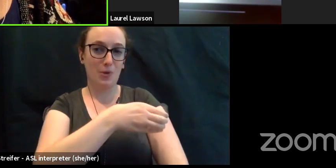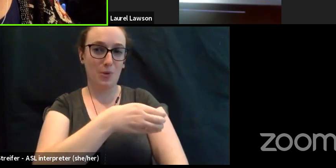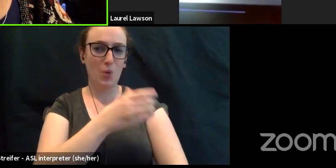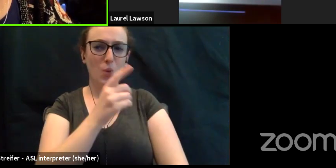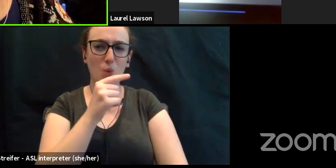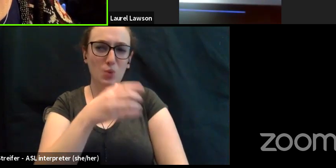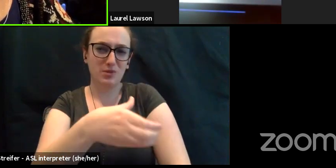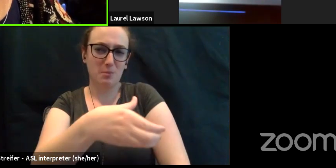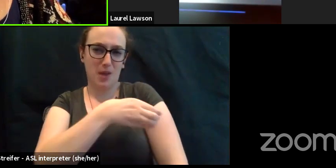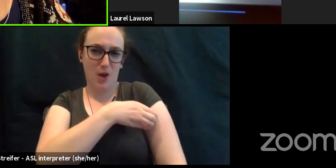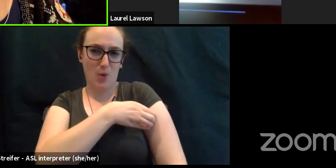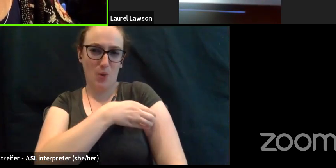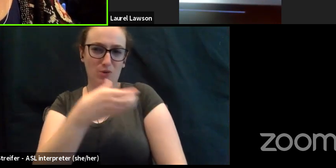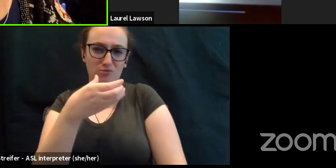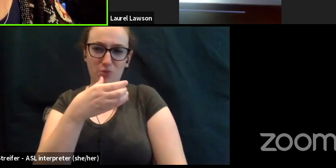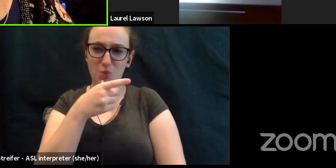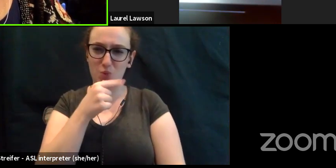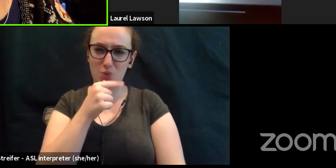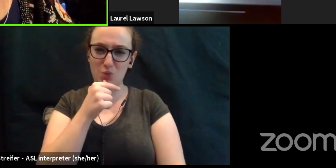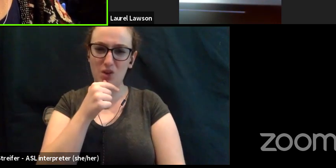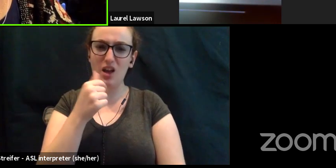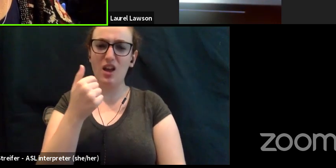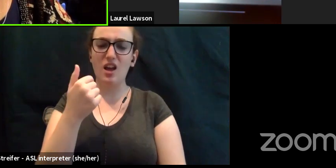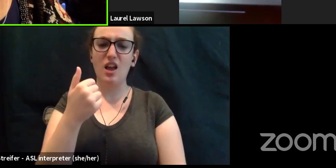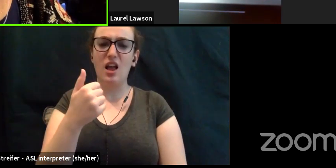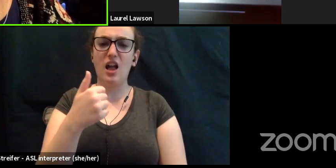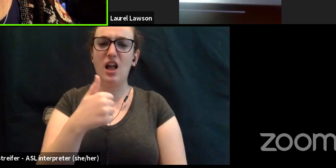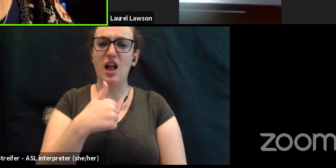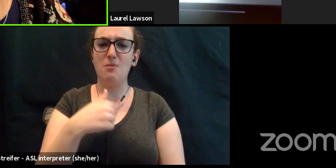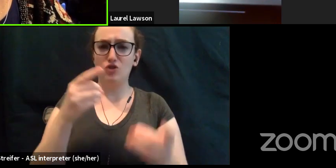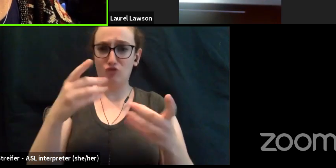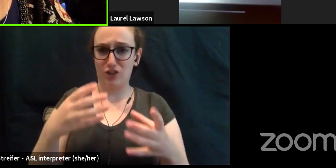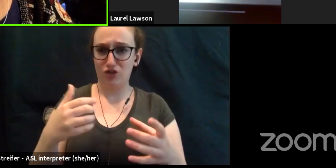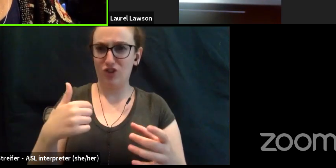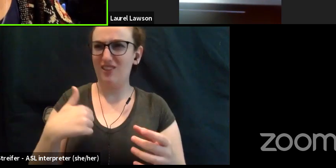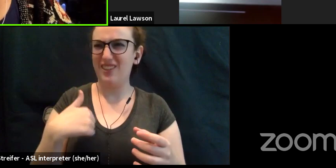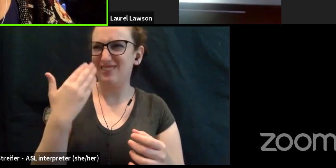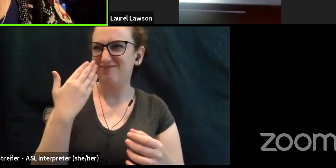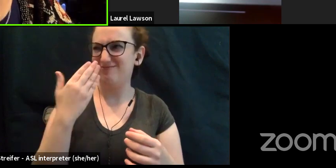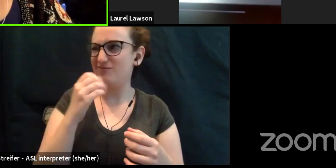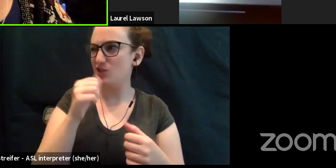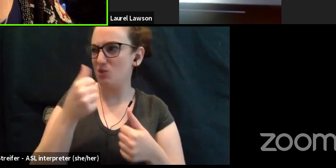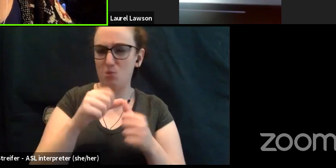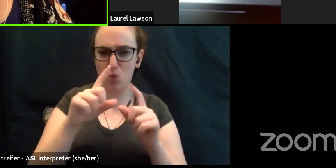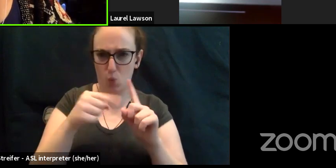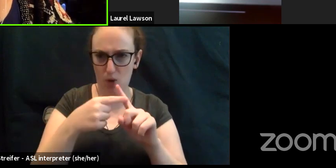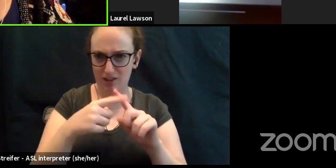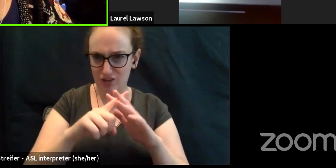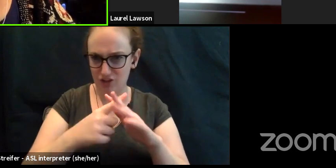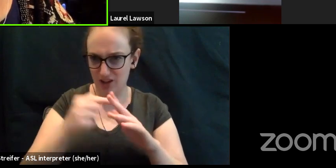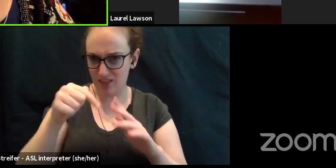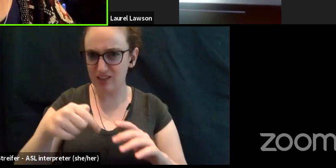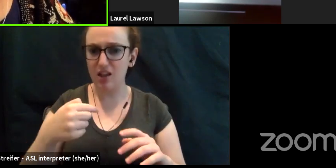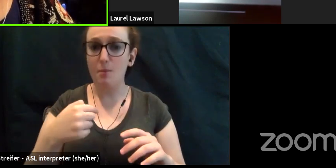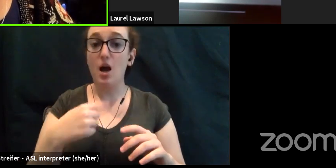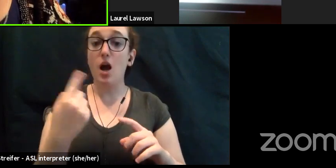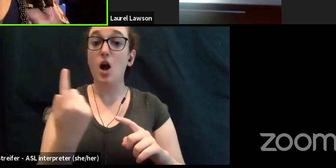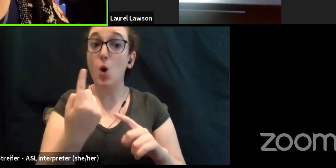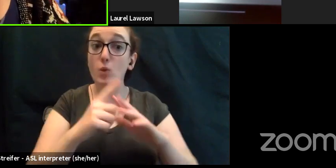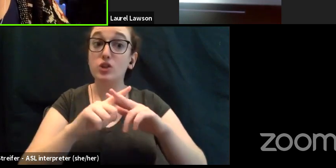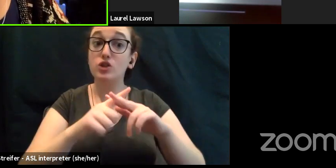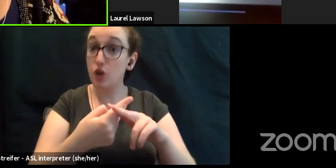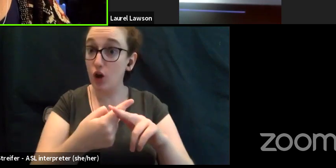I mean, I don't know when I started this, but as a director, like one day I always start the top of my process and